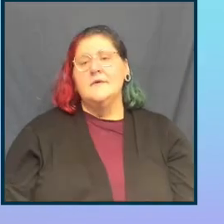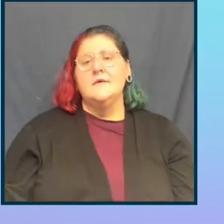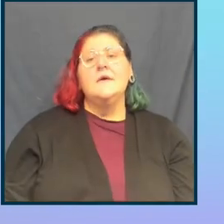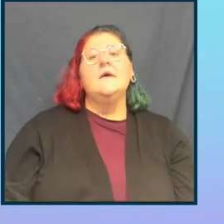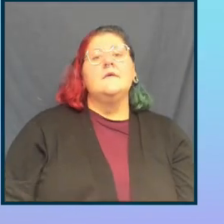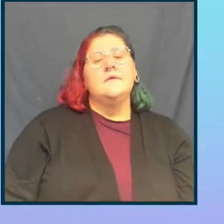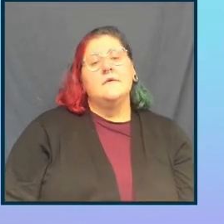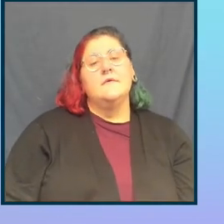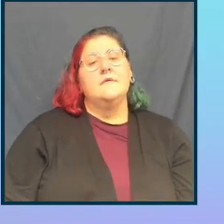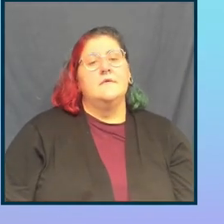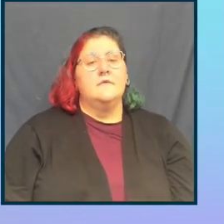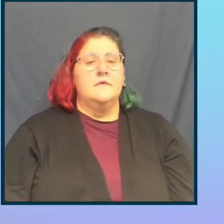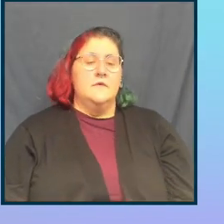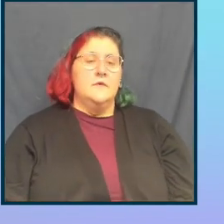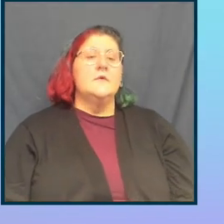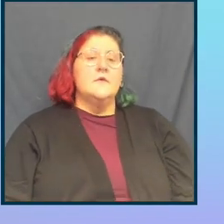Okay.